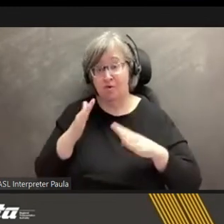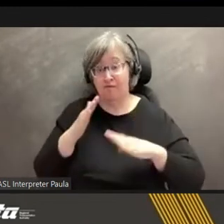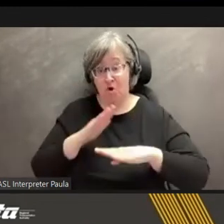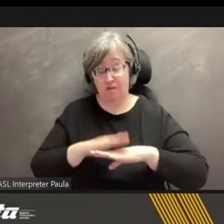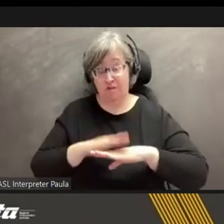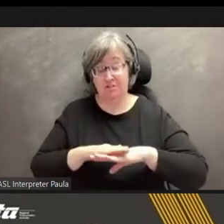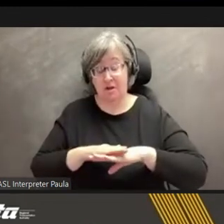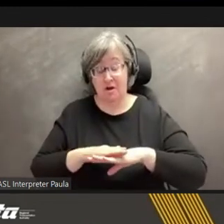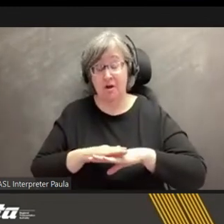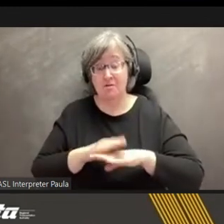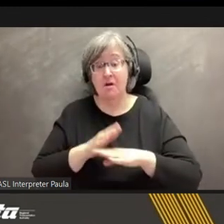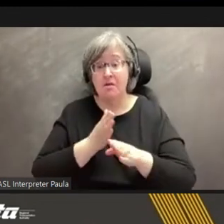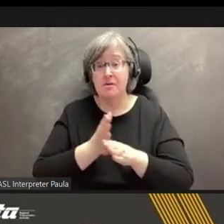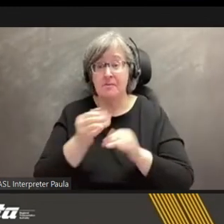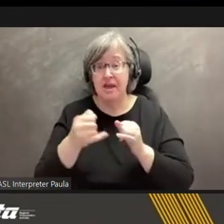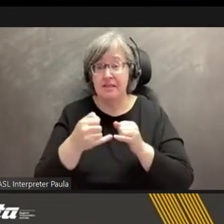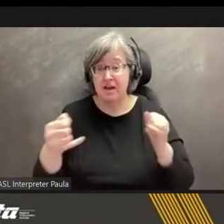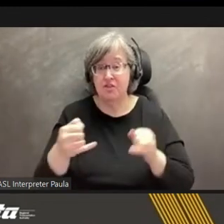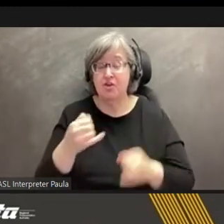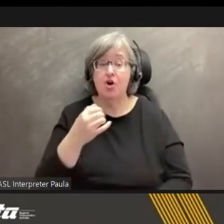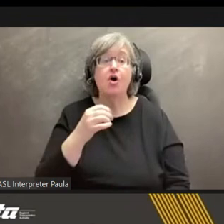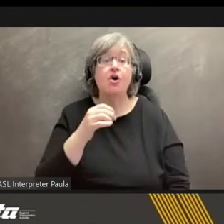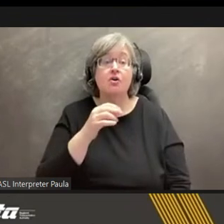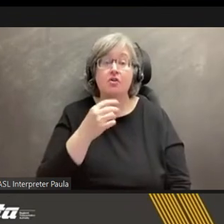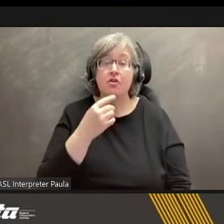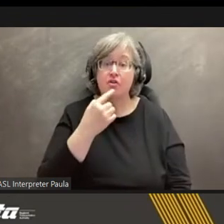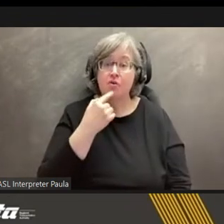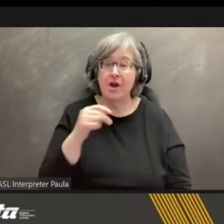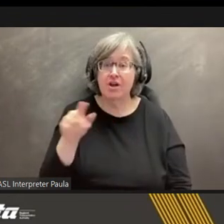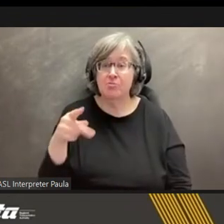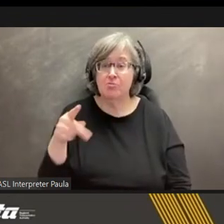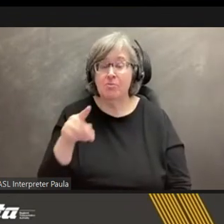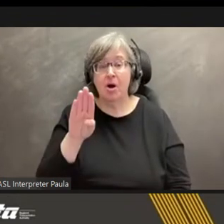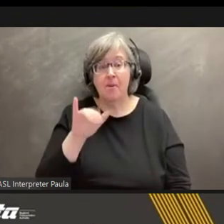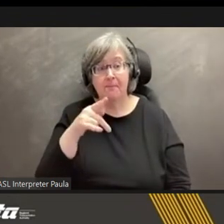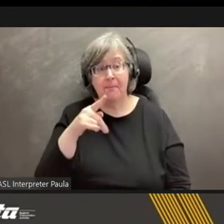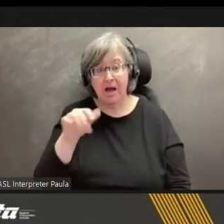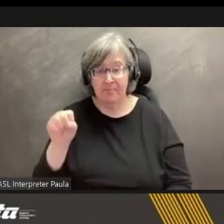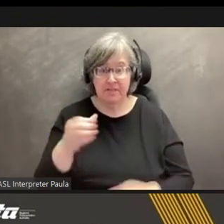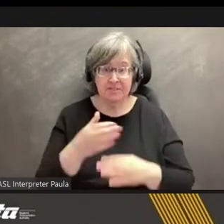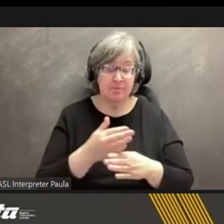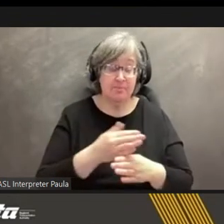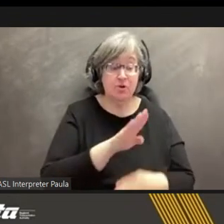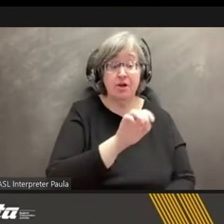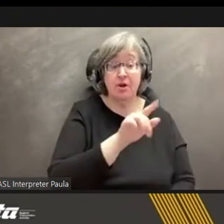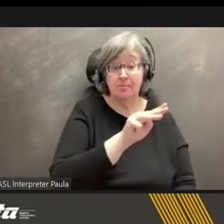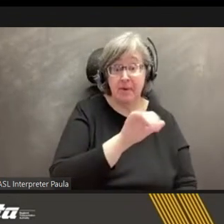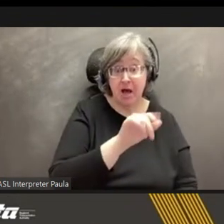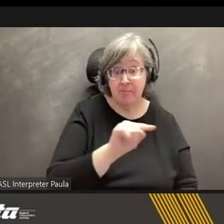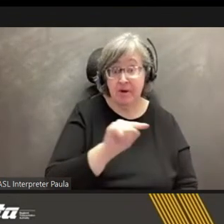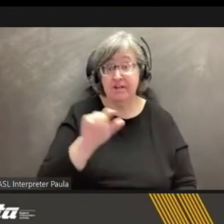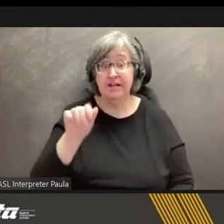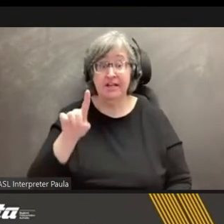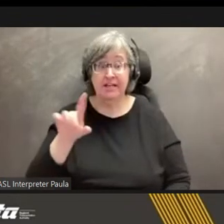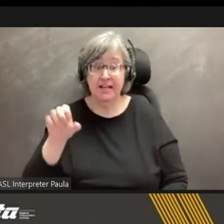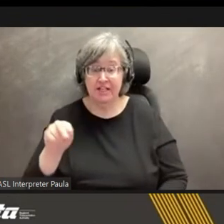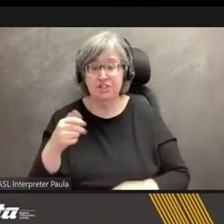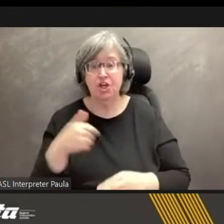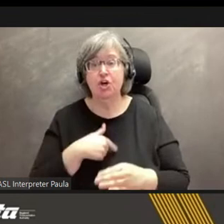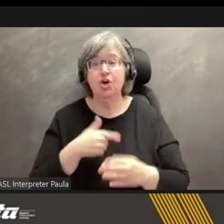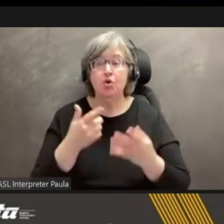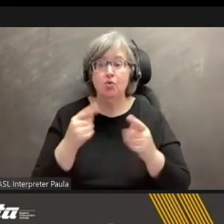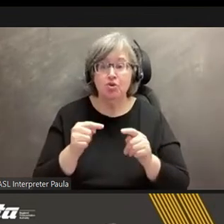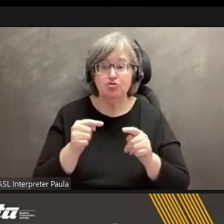Red-Purple Bypass area, which is between Belmont and Addison. And in that area, as I've explained before, we are straightening out